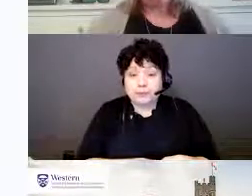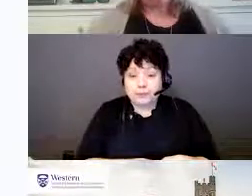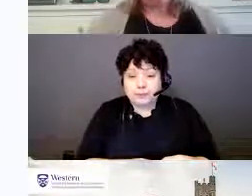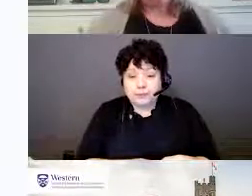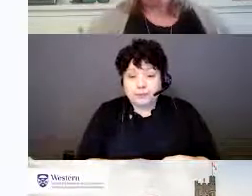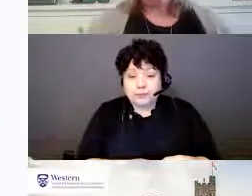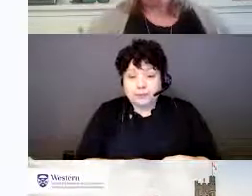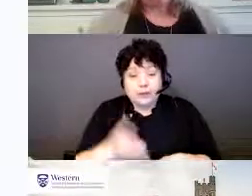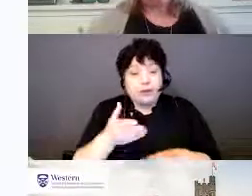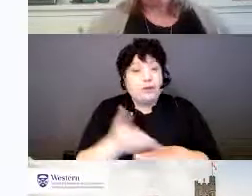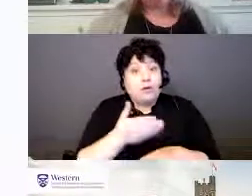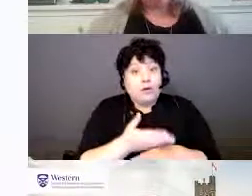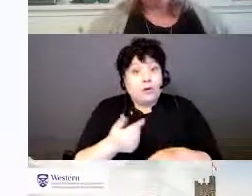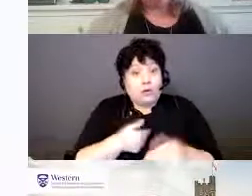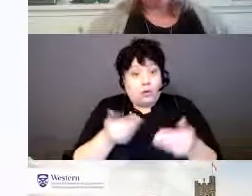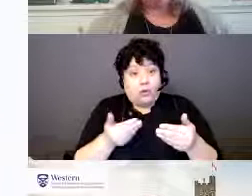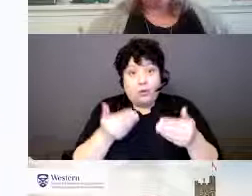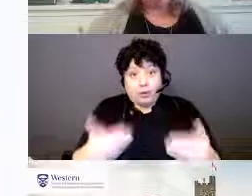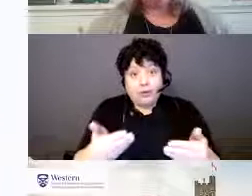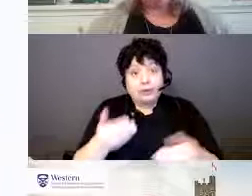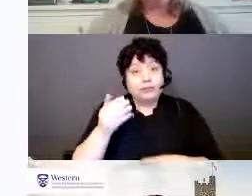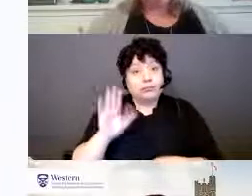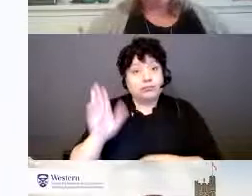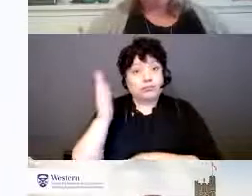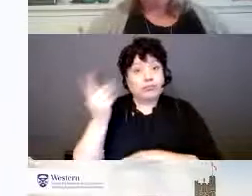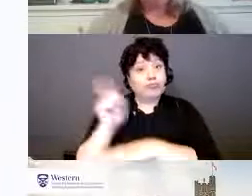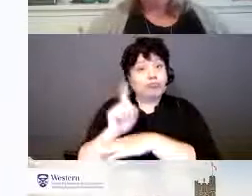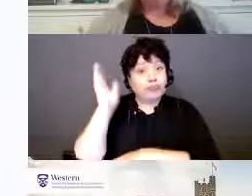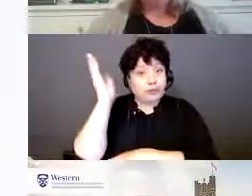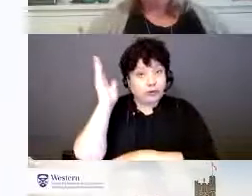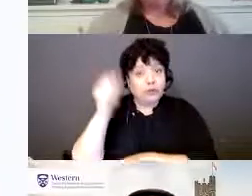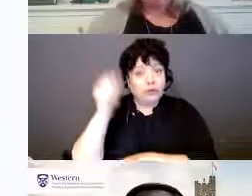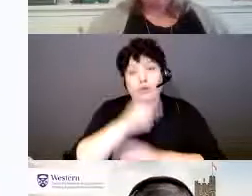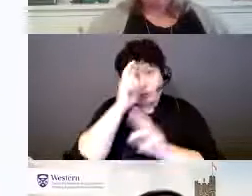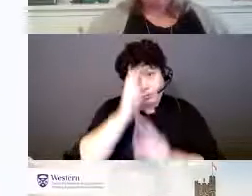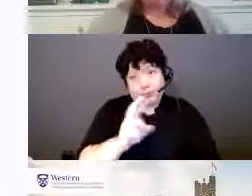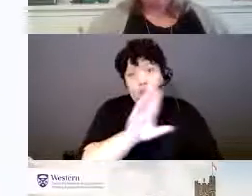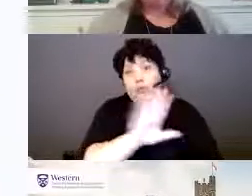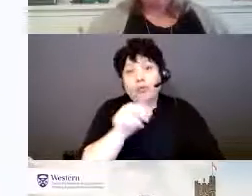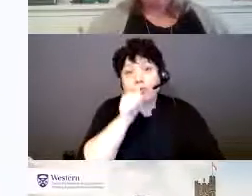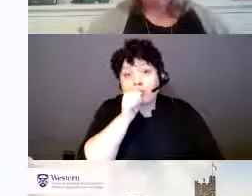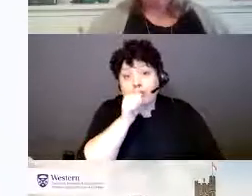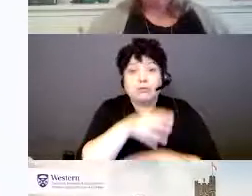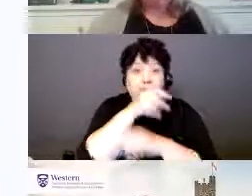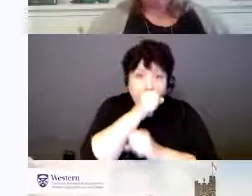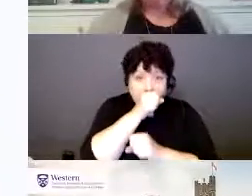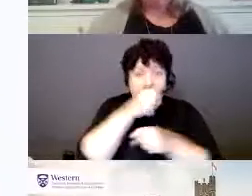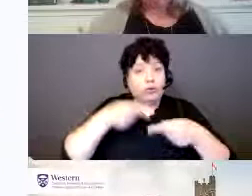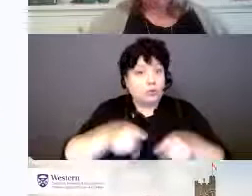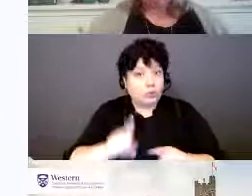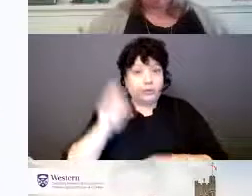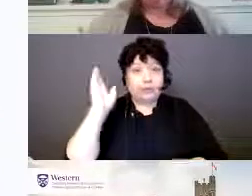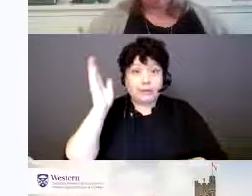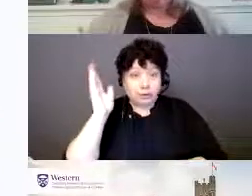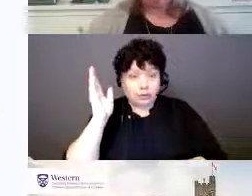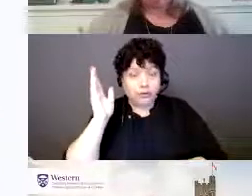And before we get to the speakers, I do want to just indicate that we do respect everyone's privacy and confidentiality during all of our webinars. And